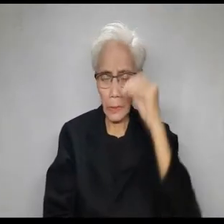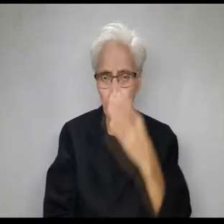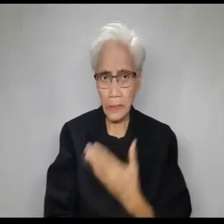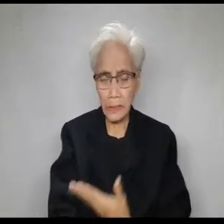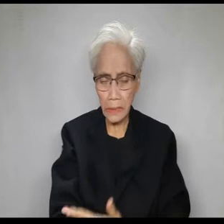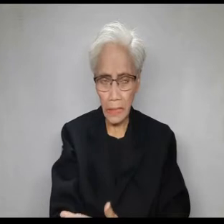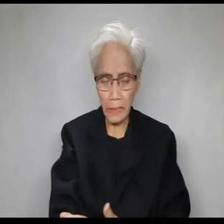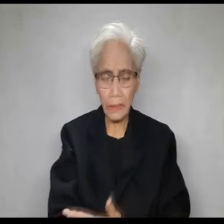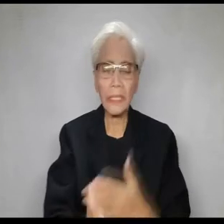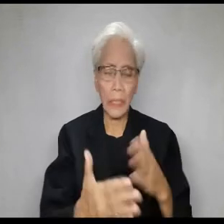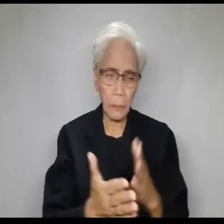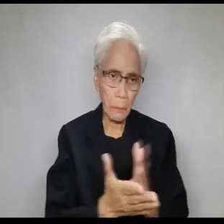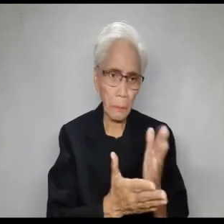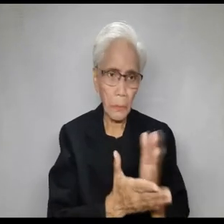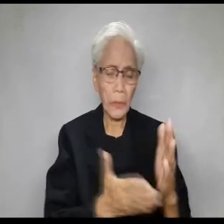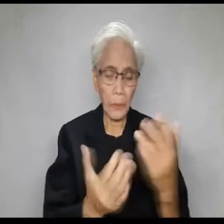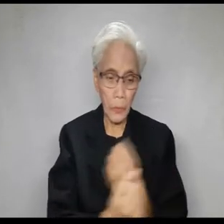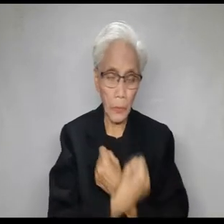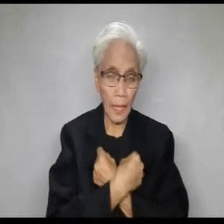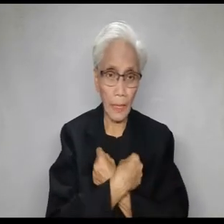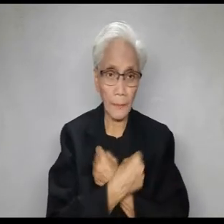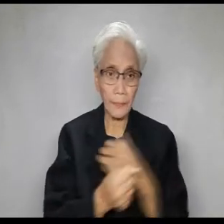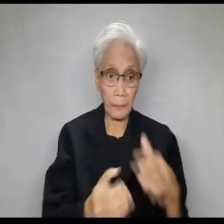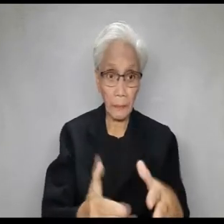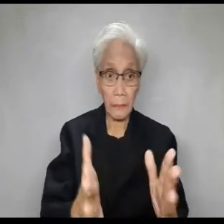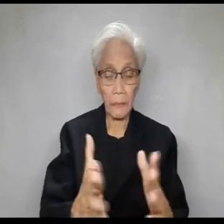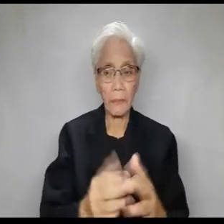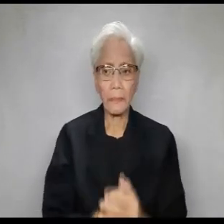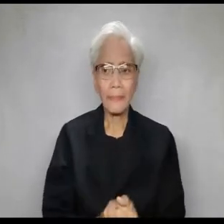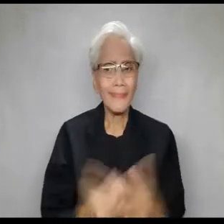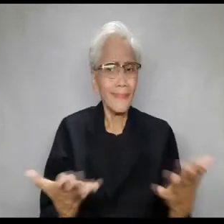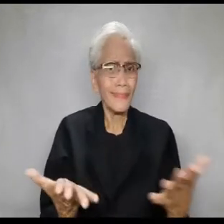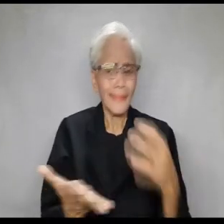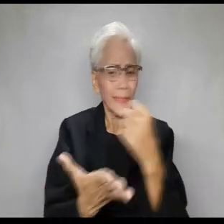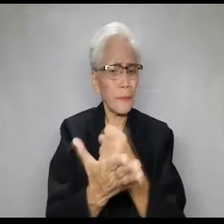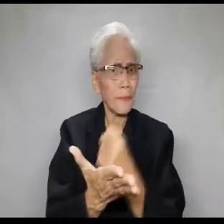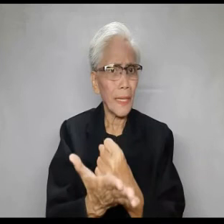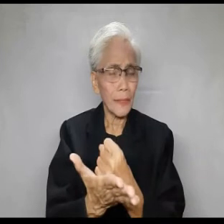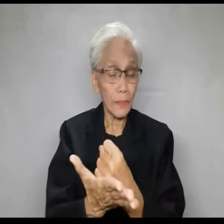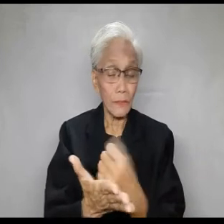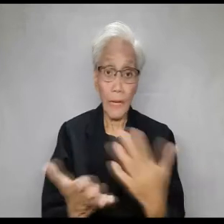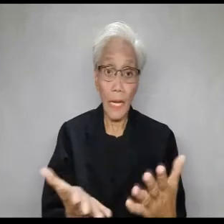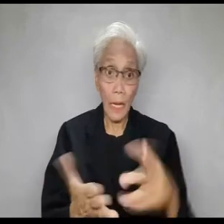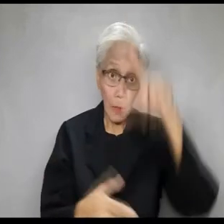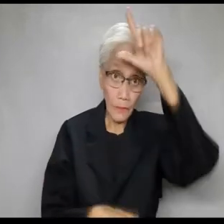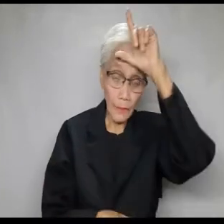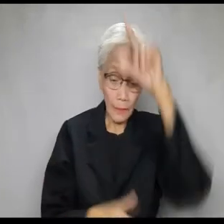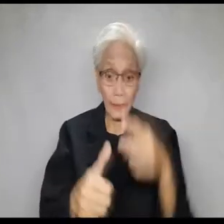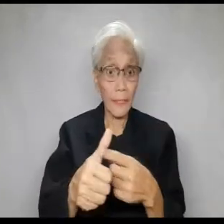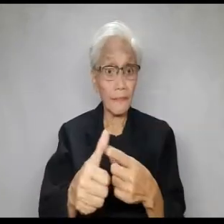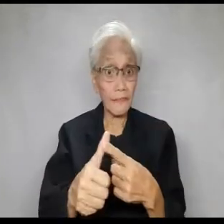son on a lavish scale. So, what are our marks as a loser?